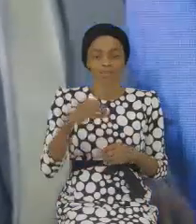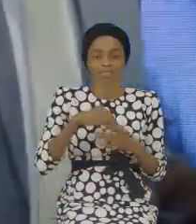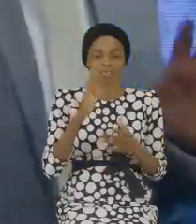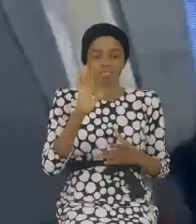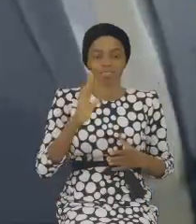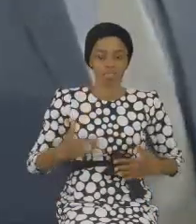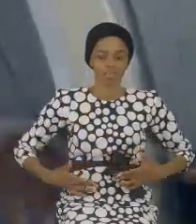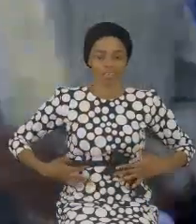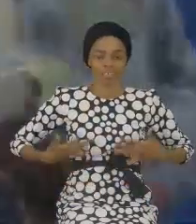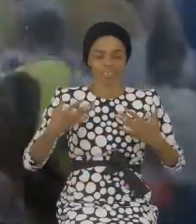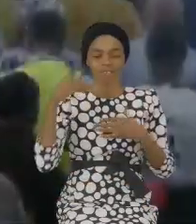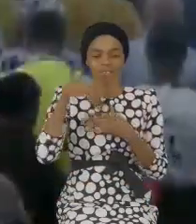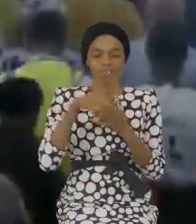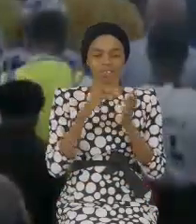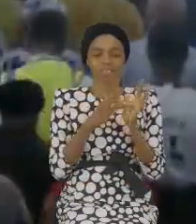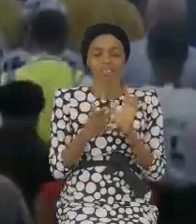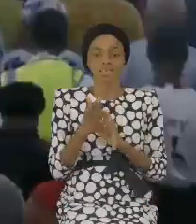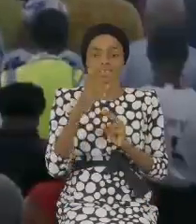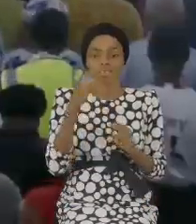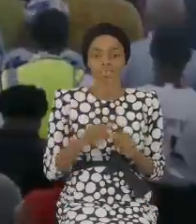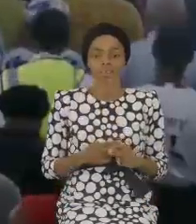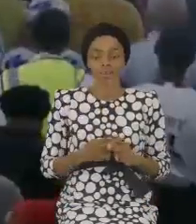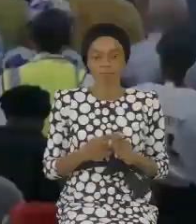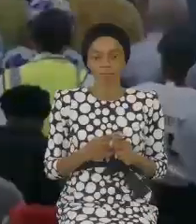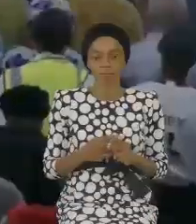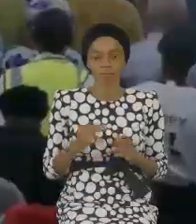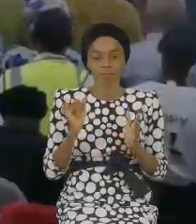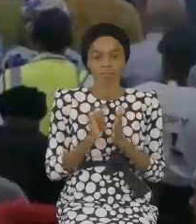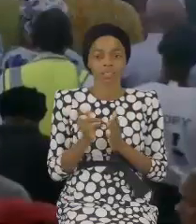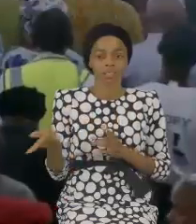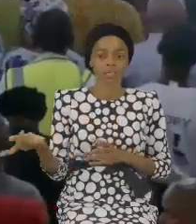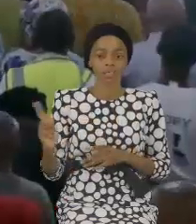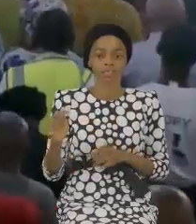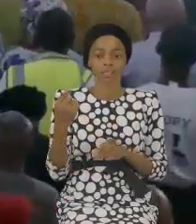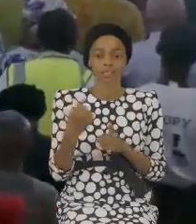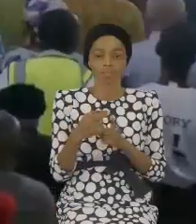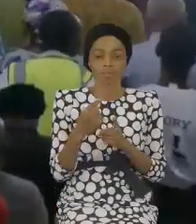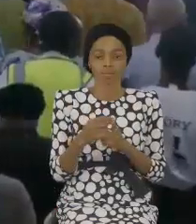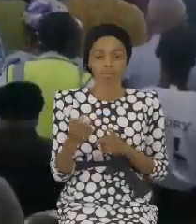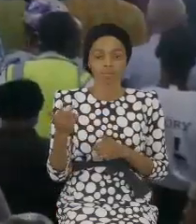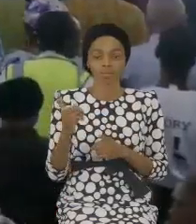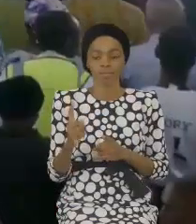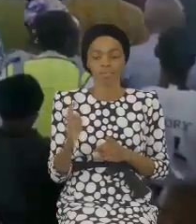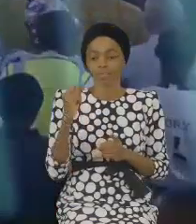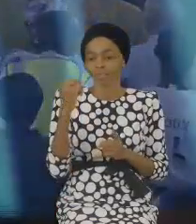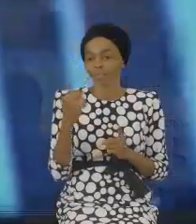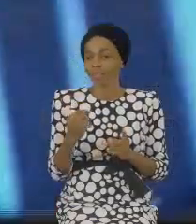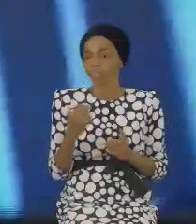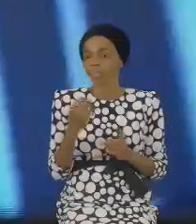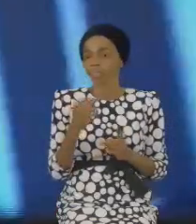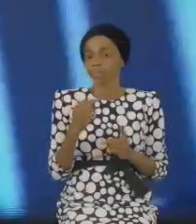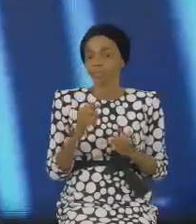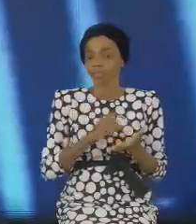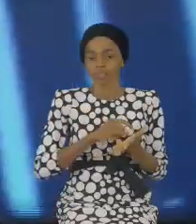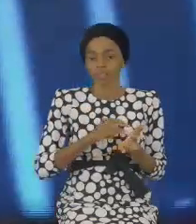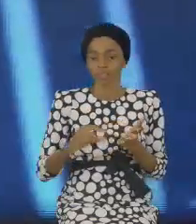life in Jesus' name. Amen. That the word, the sentence, the passage